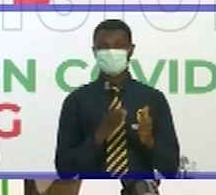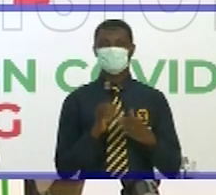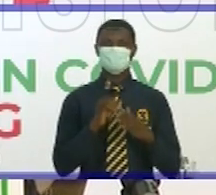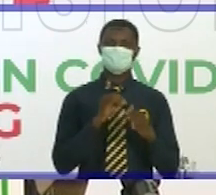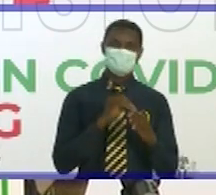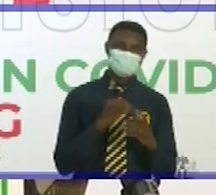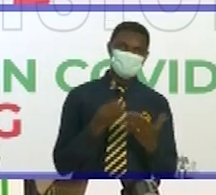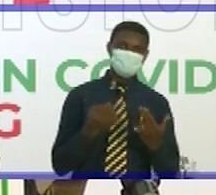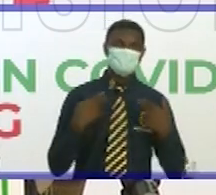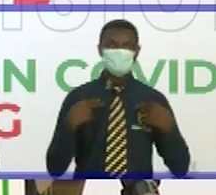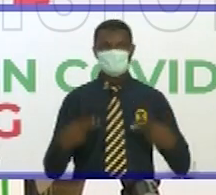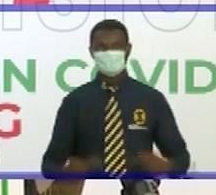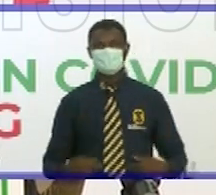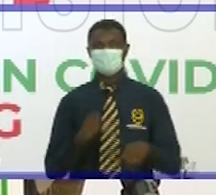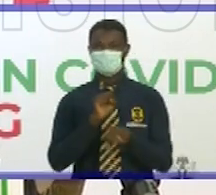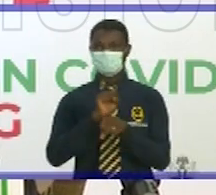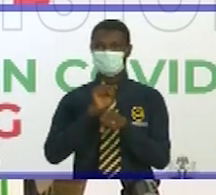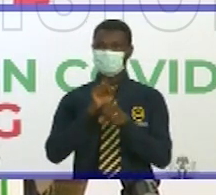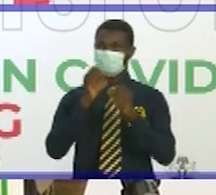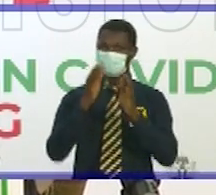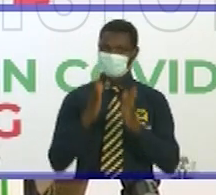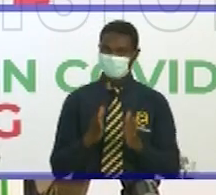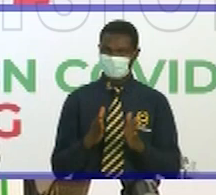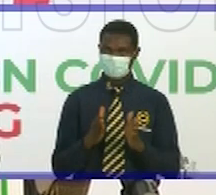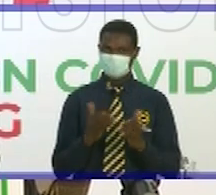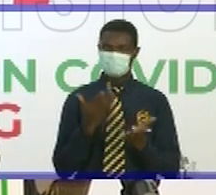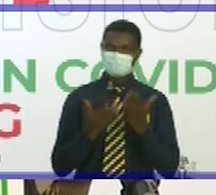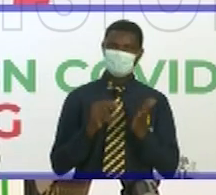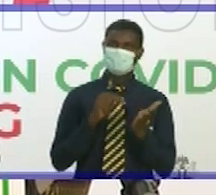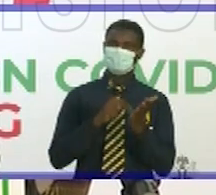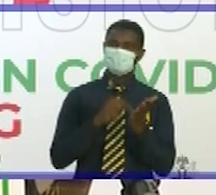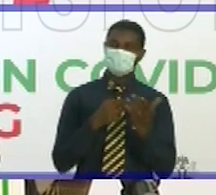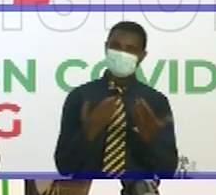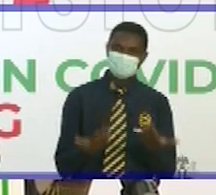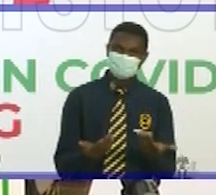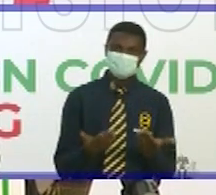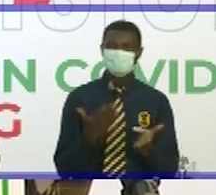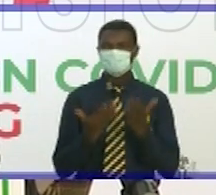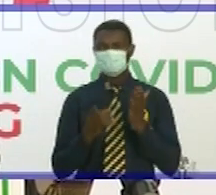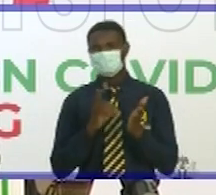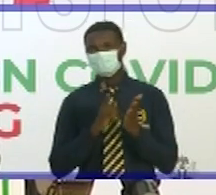osise eto ilera won le je nurse won le je